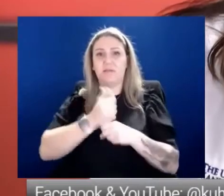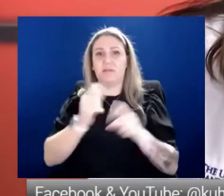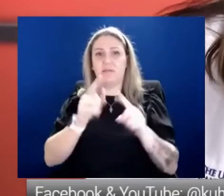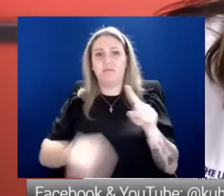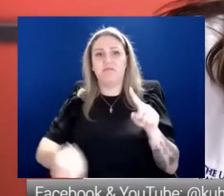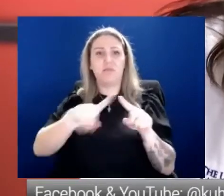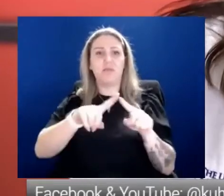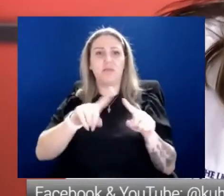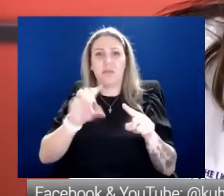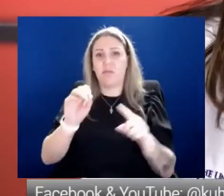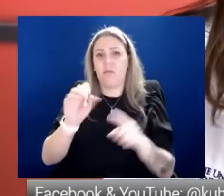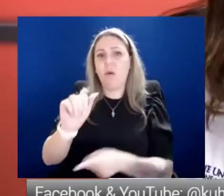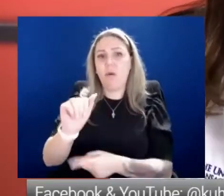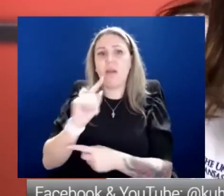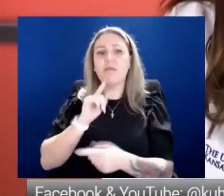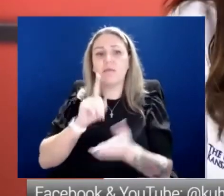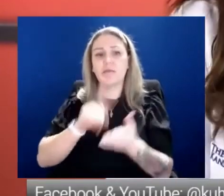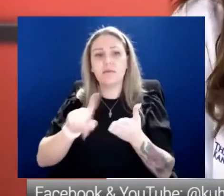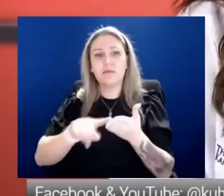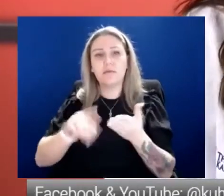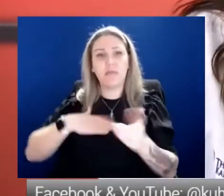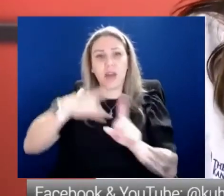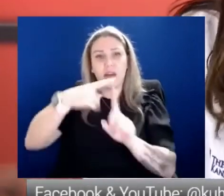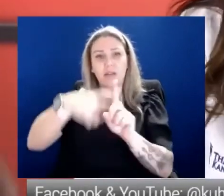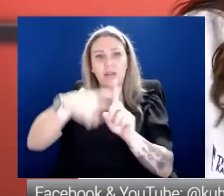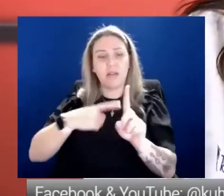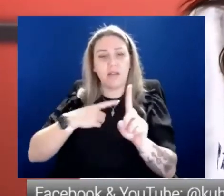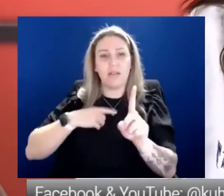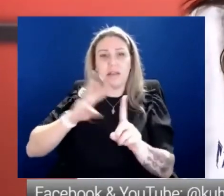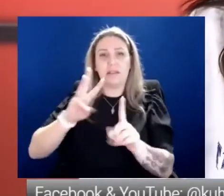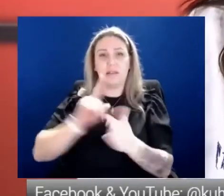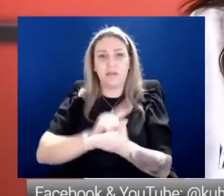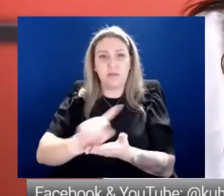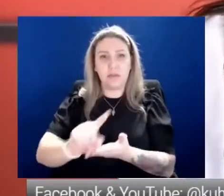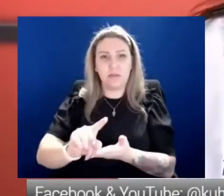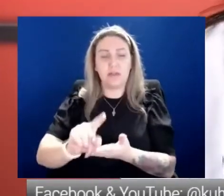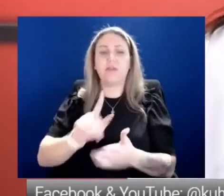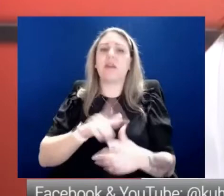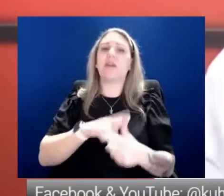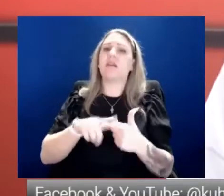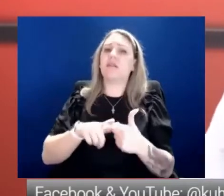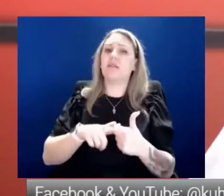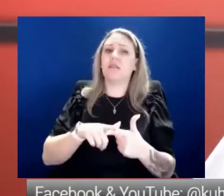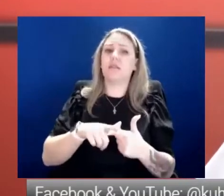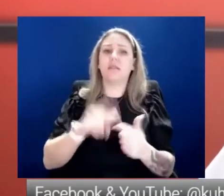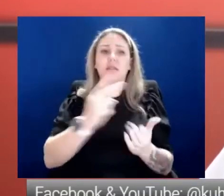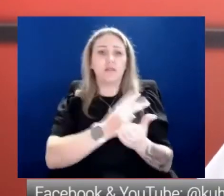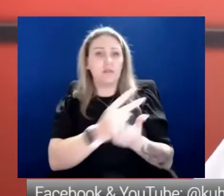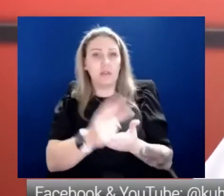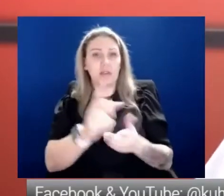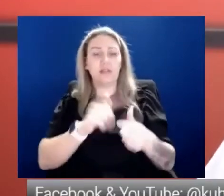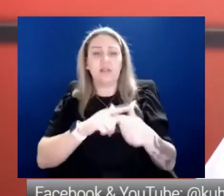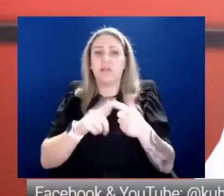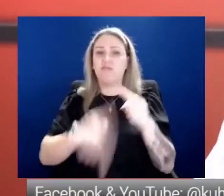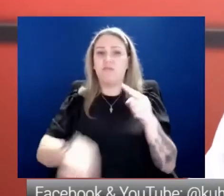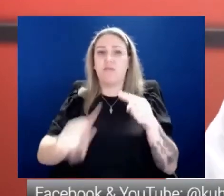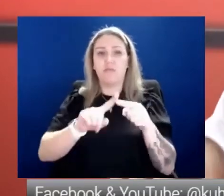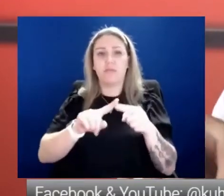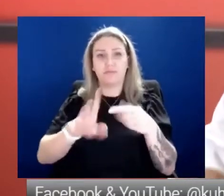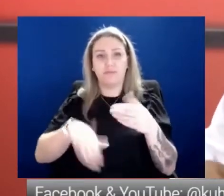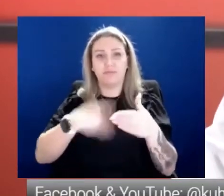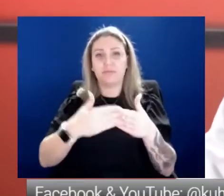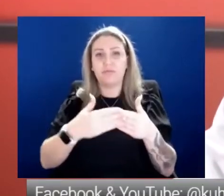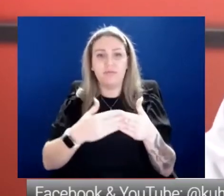my research month, so I could take 6 weeks off, and then take a week off and the 2 rotations next week. So it's, it's not even built